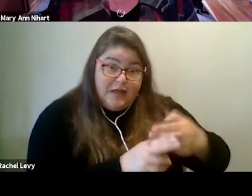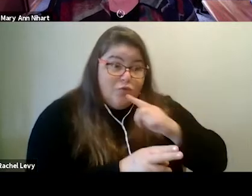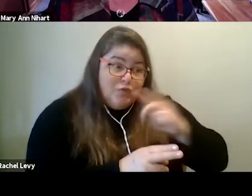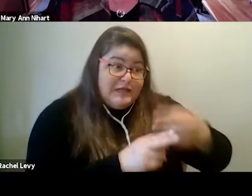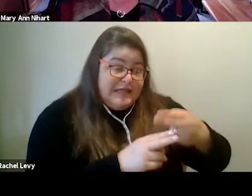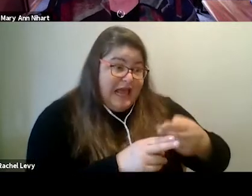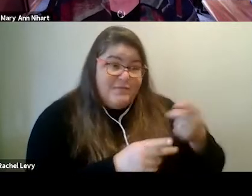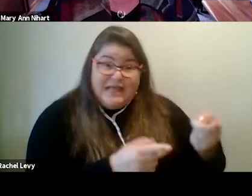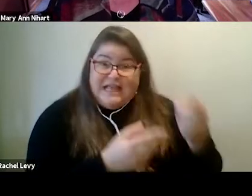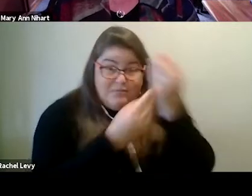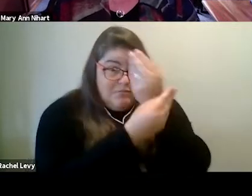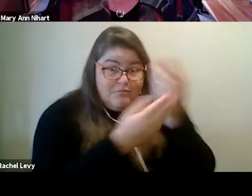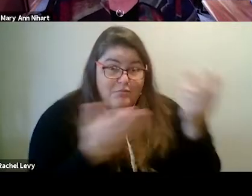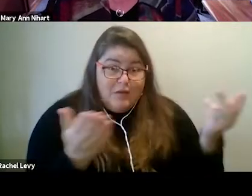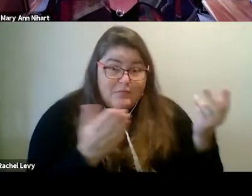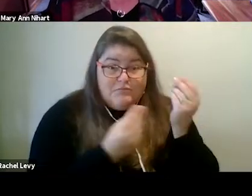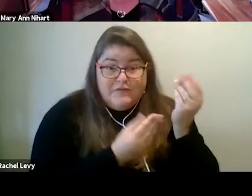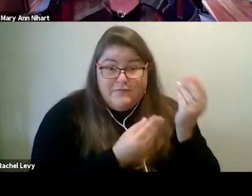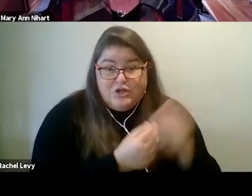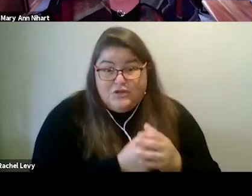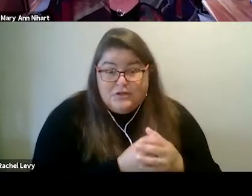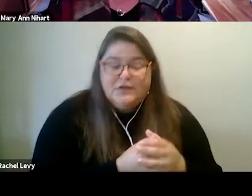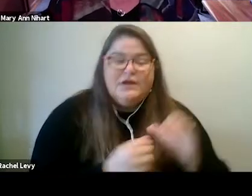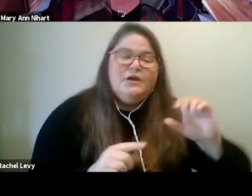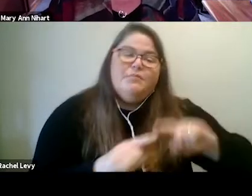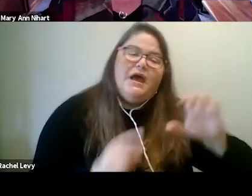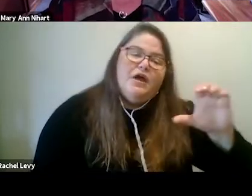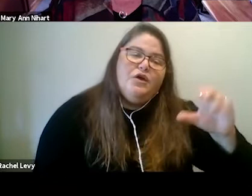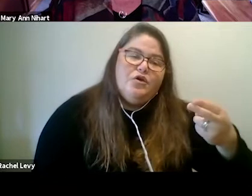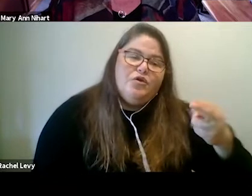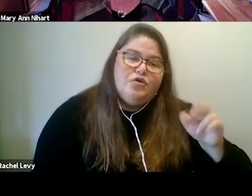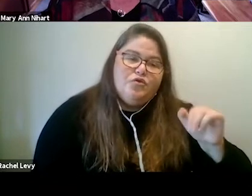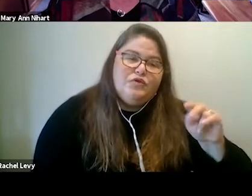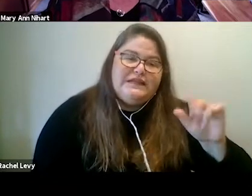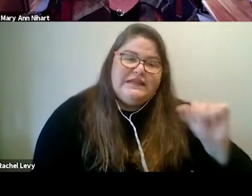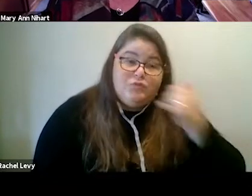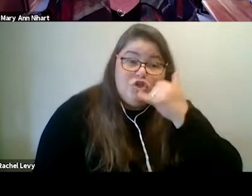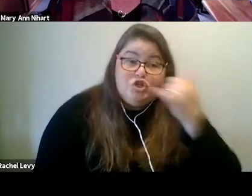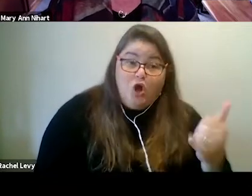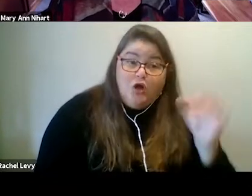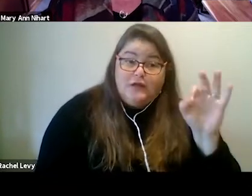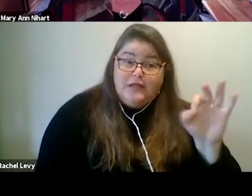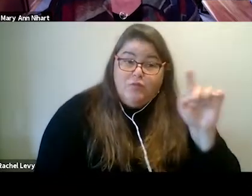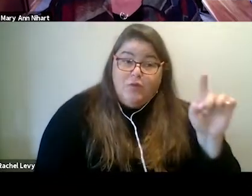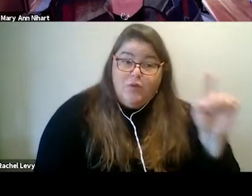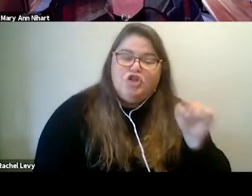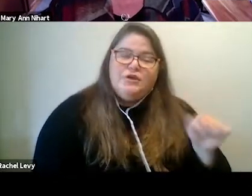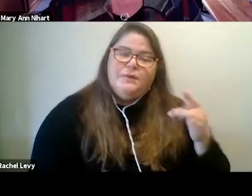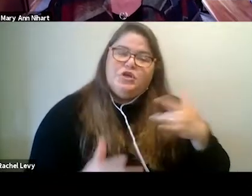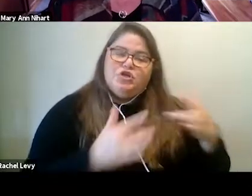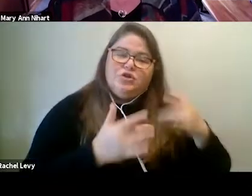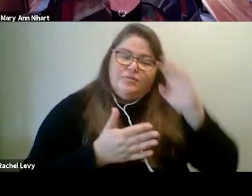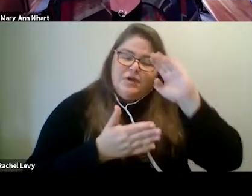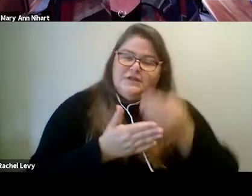been public information. But Christina called 911, and she was concerned about her son,